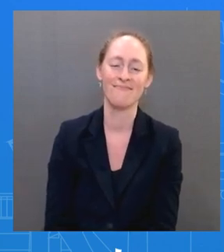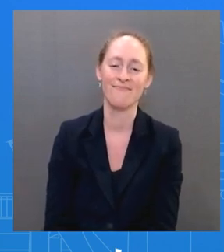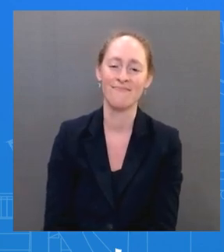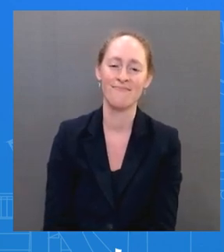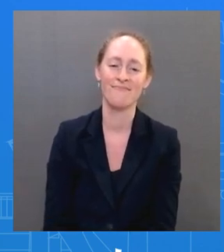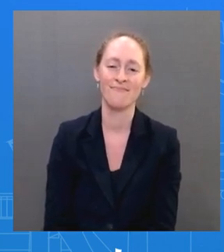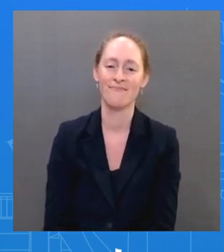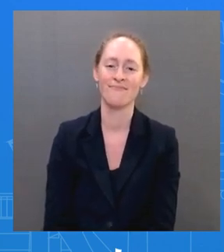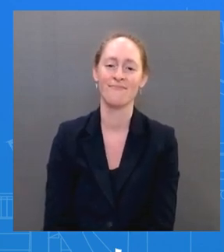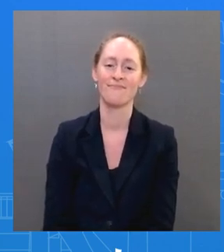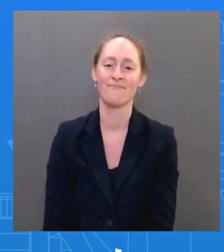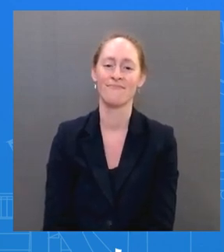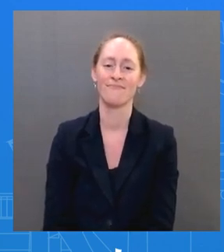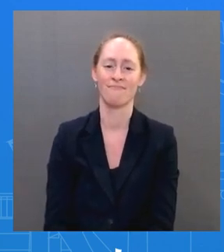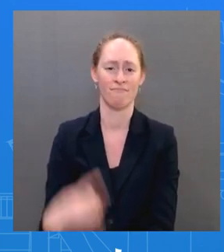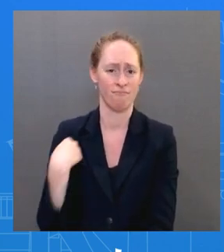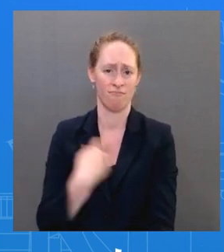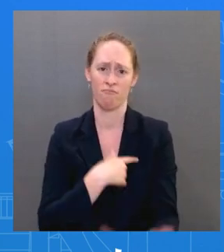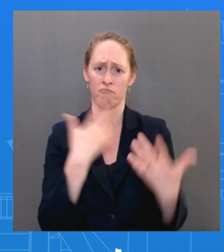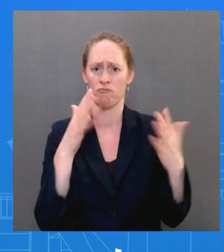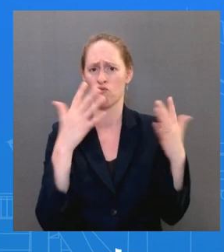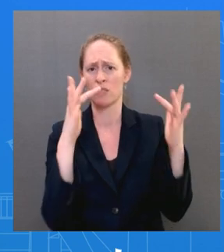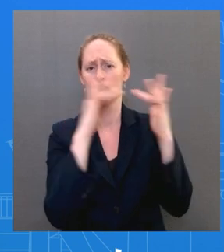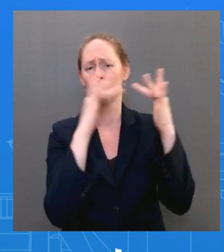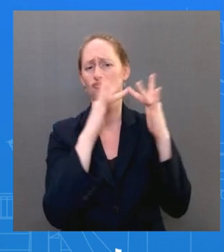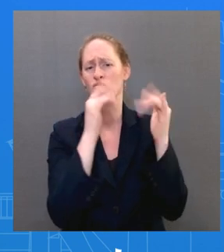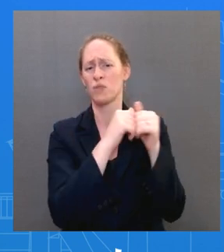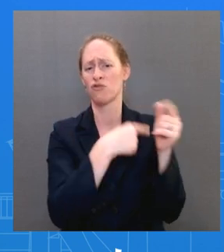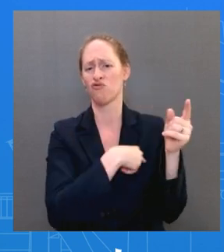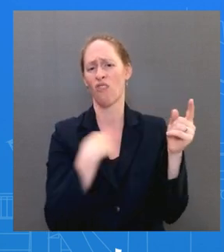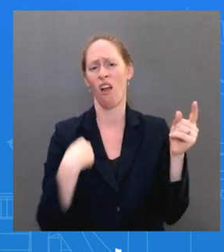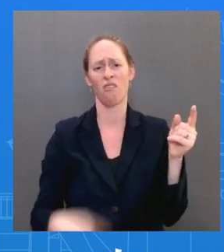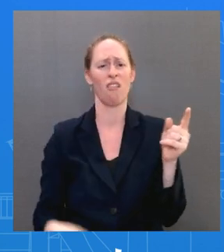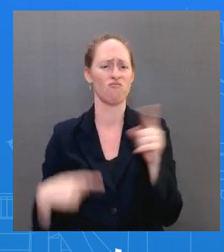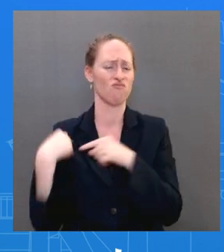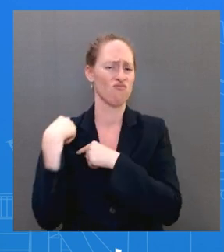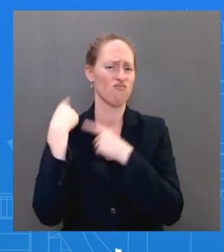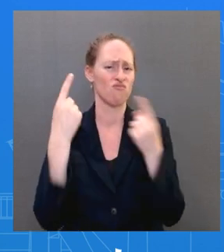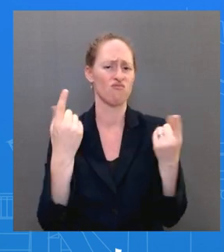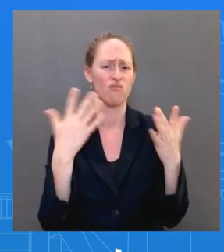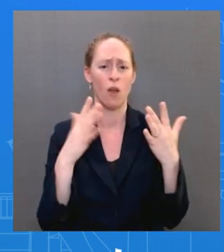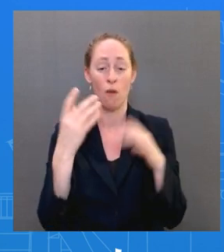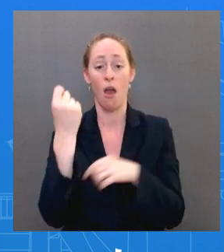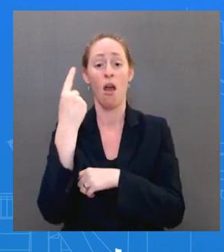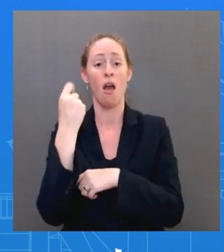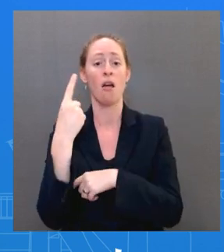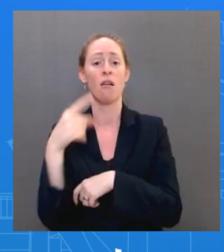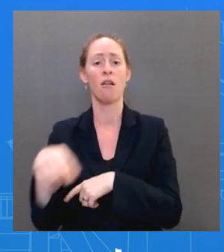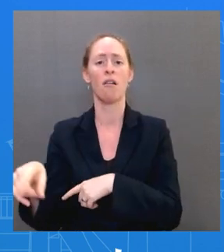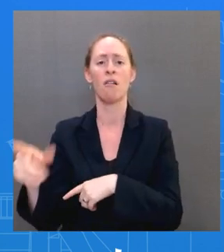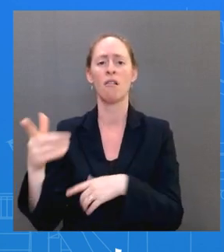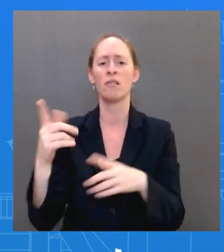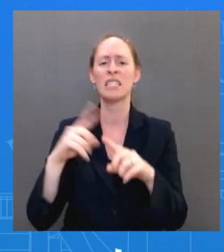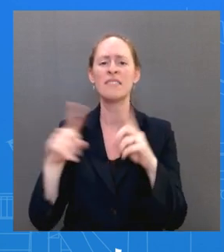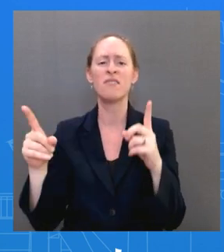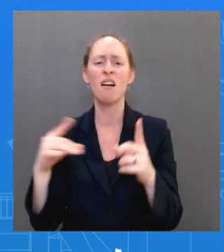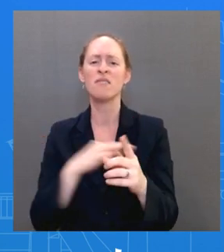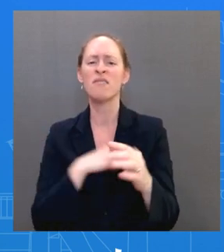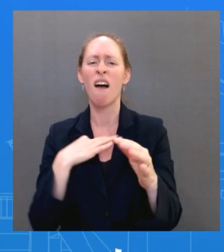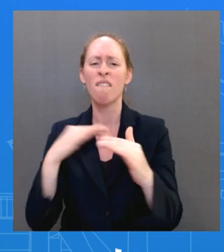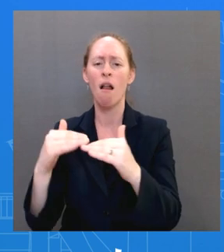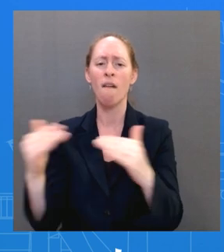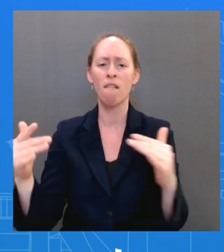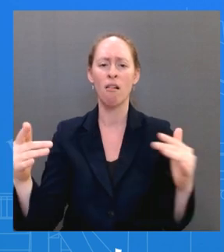we have stated many times before on staff level. The president last spoke to him in March. I don't have anything more to add on